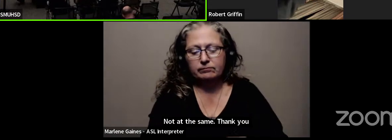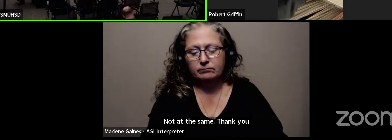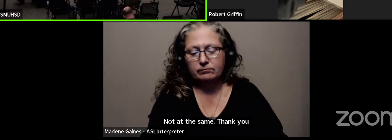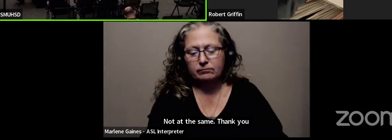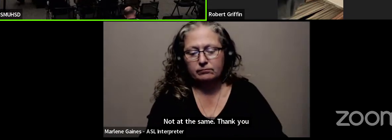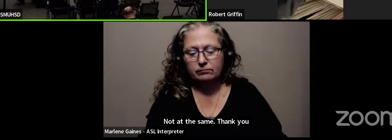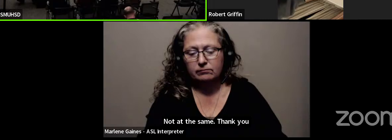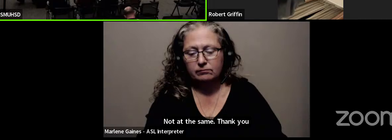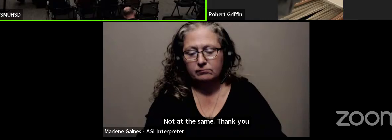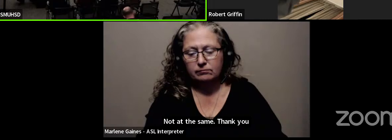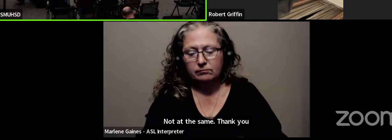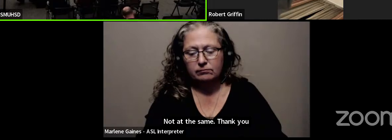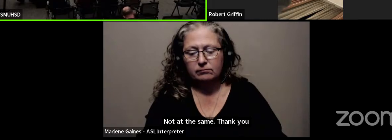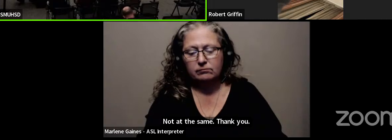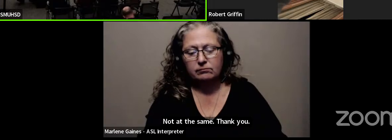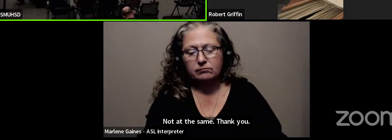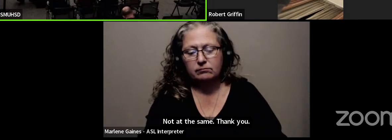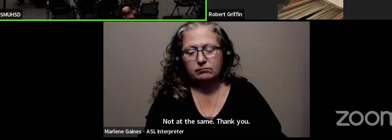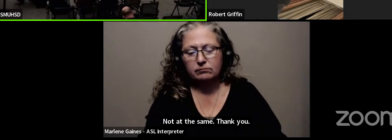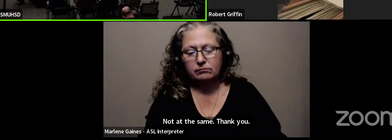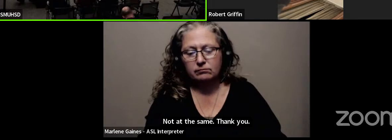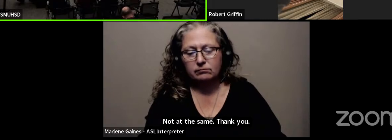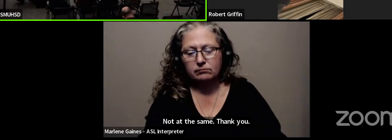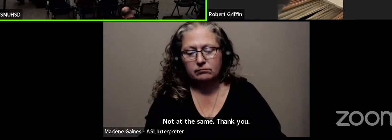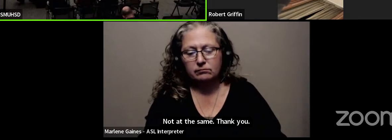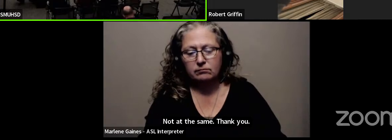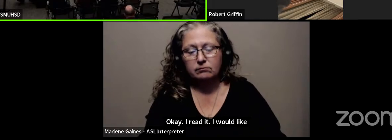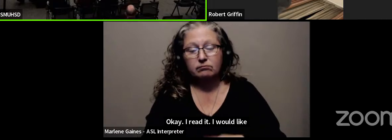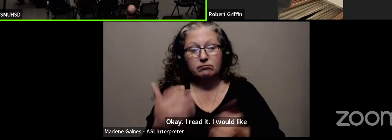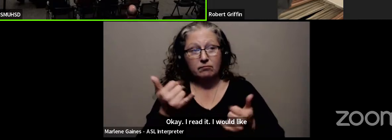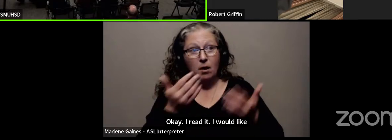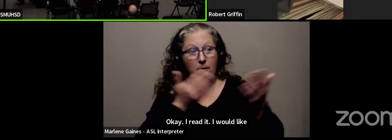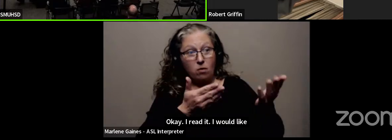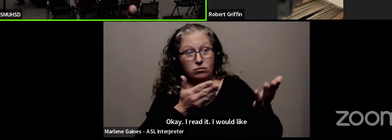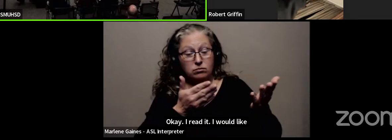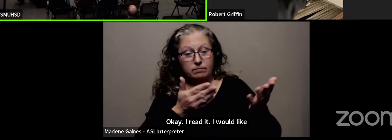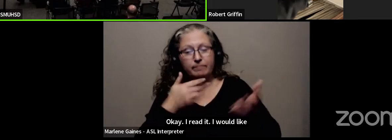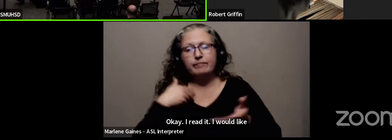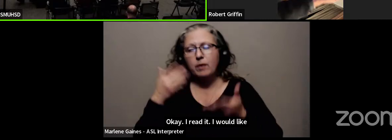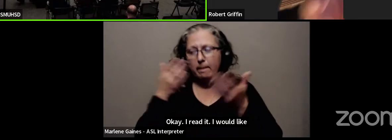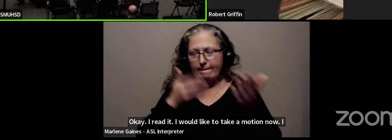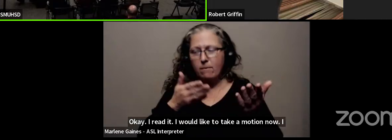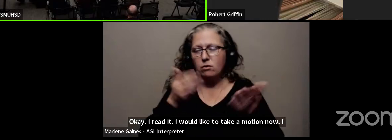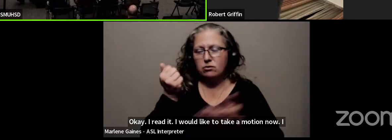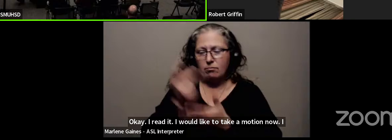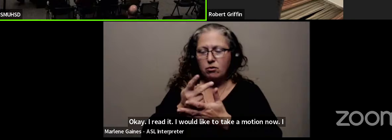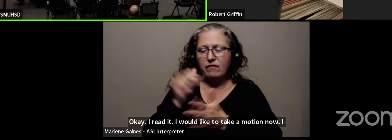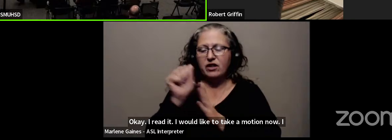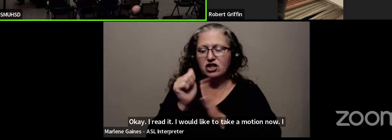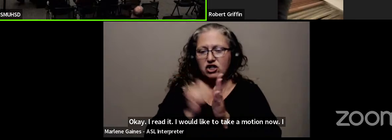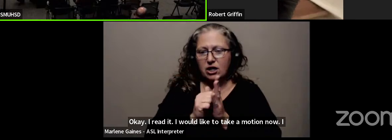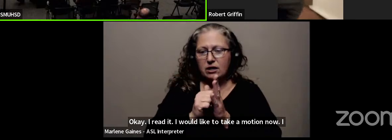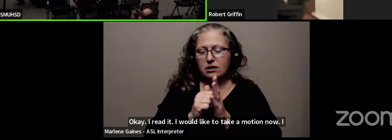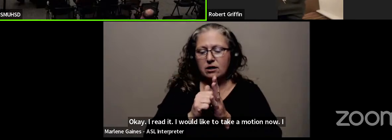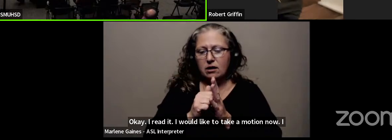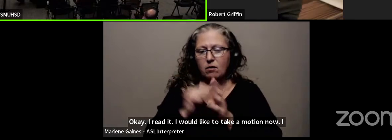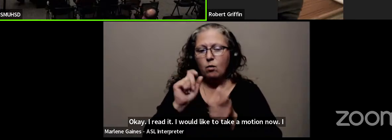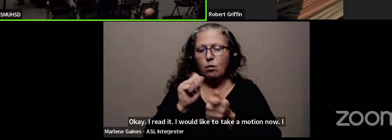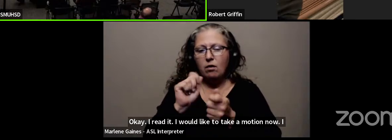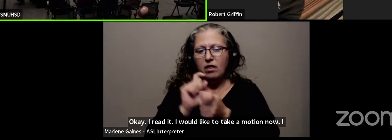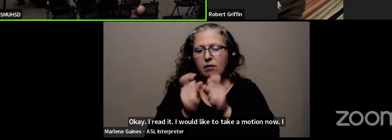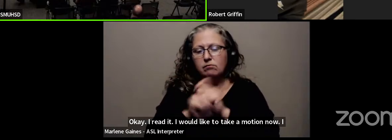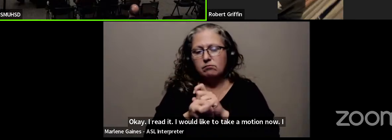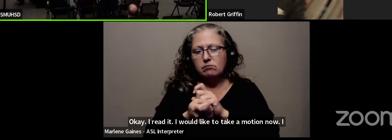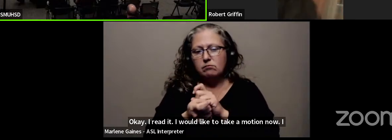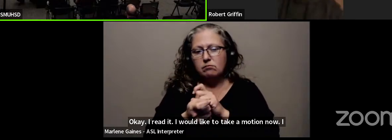Okay. I would like to take a motion now. I take a motion to approve the agenda with the modification of